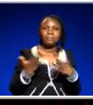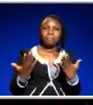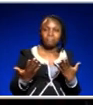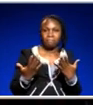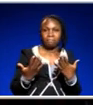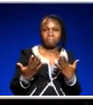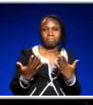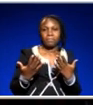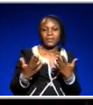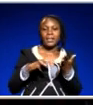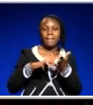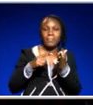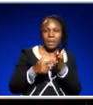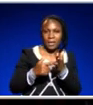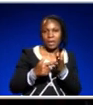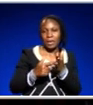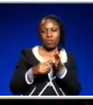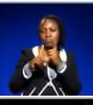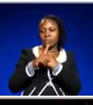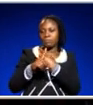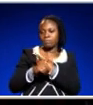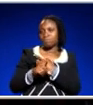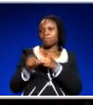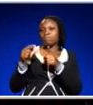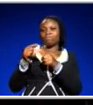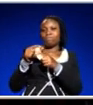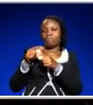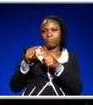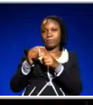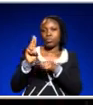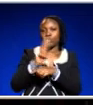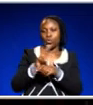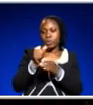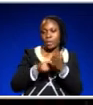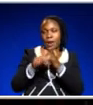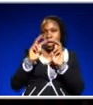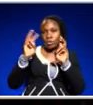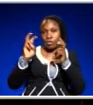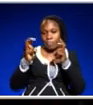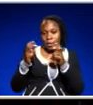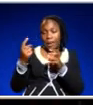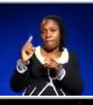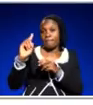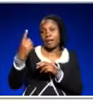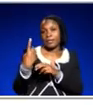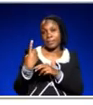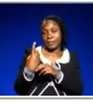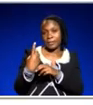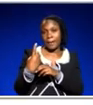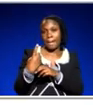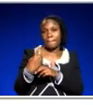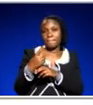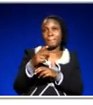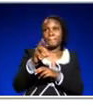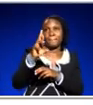the definitions and terminologies used in SADS. Number one, a